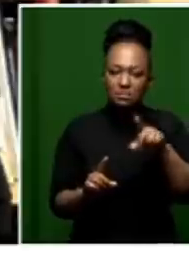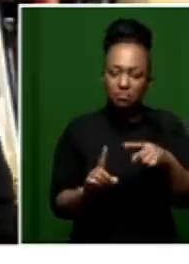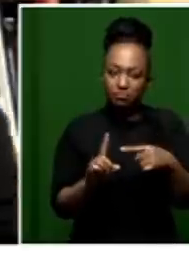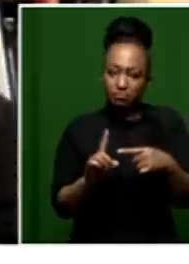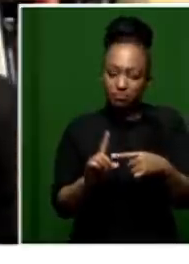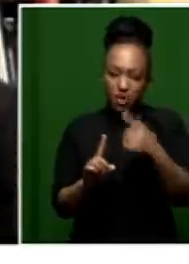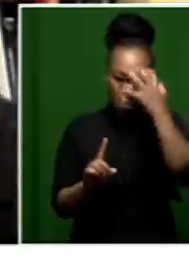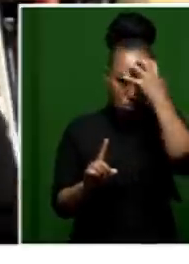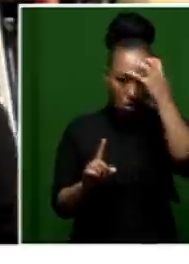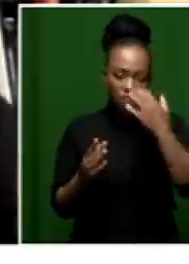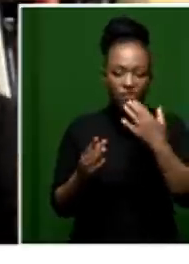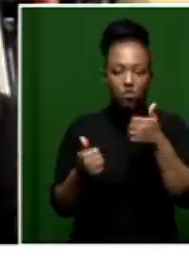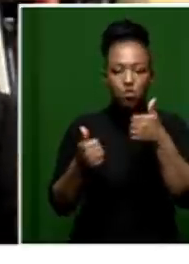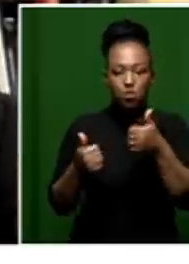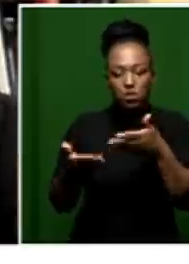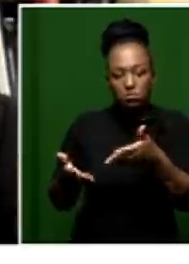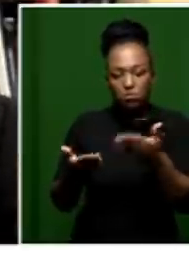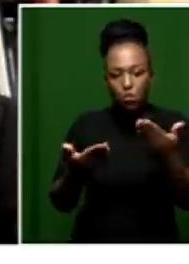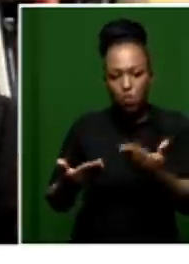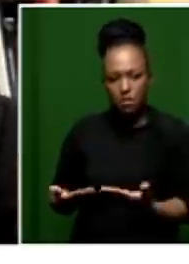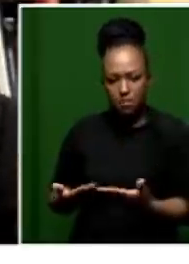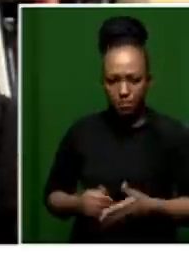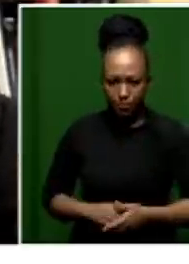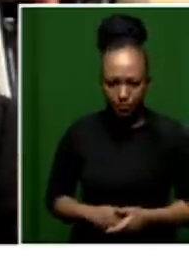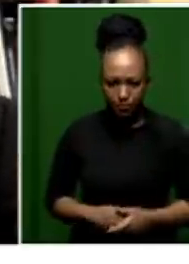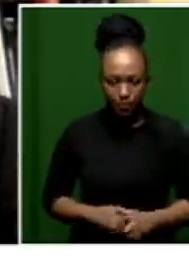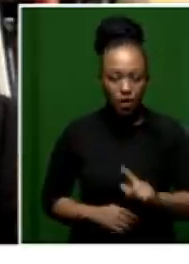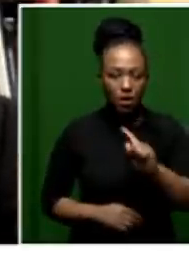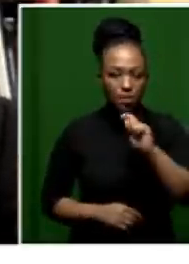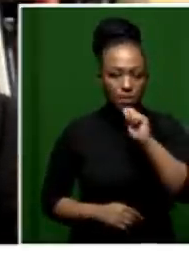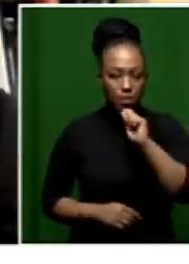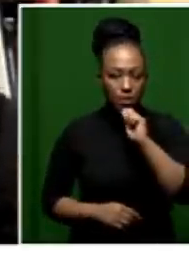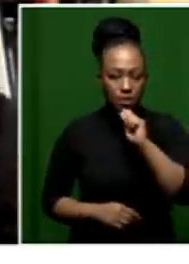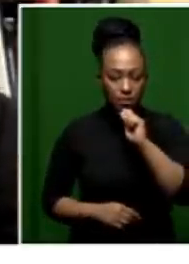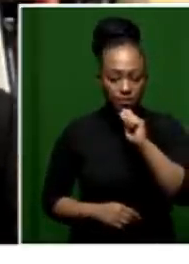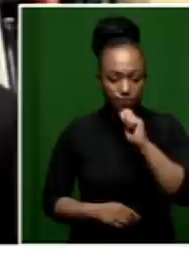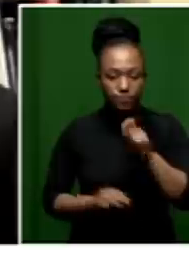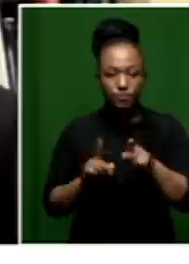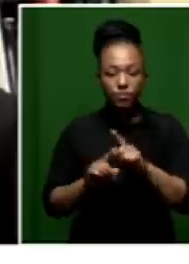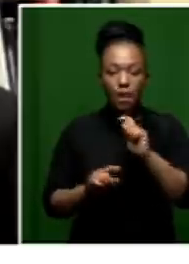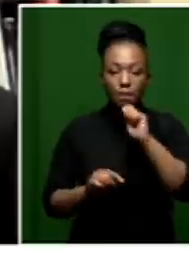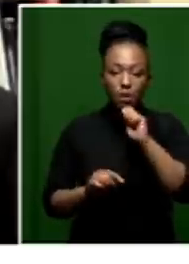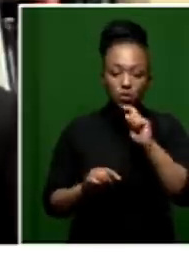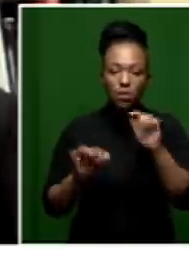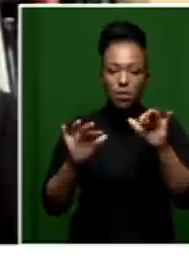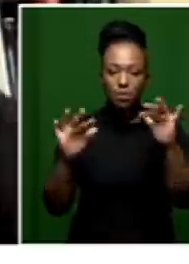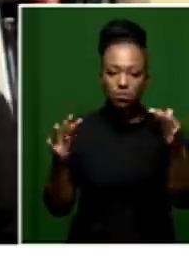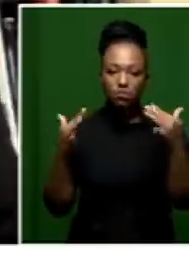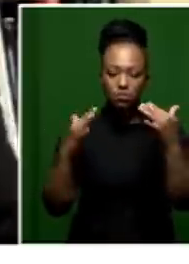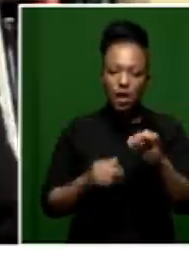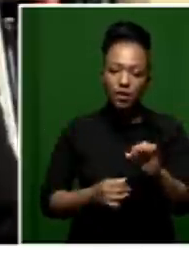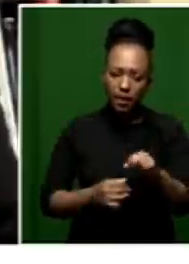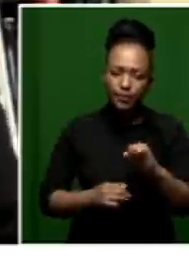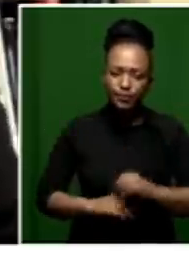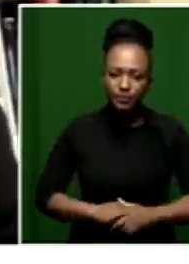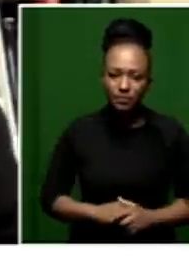good to have you back with us here on Morning Live. Welcome. Good morning and good morning to all your viewers. Yeah. So, Prof,